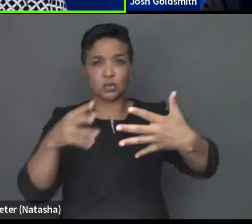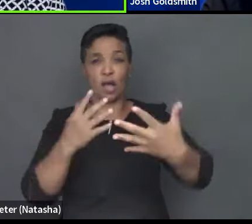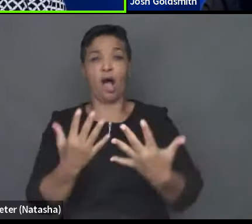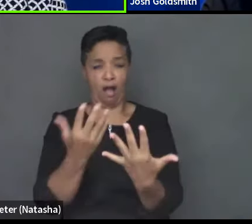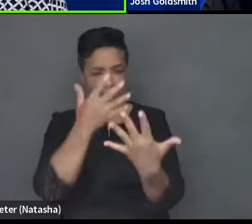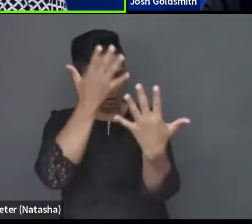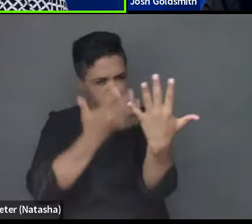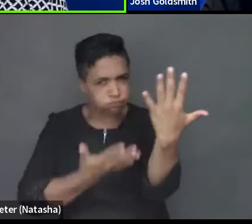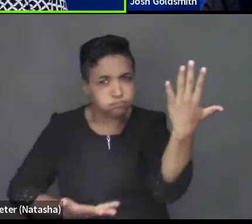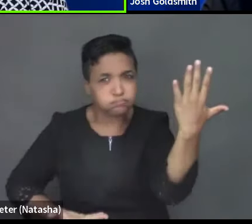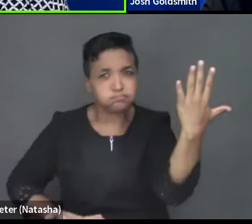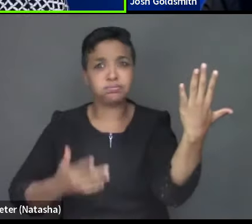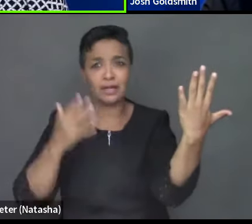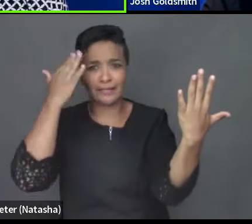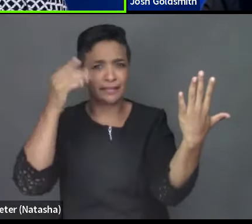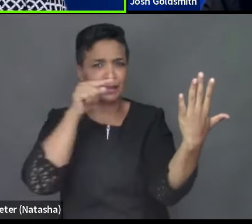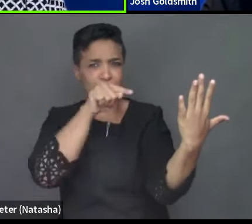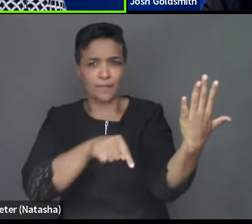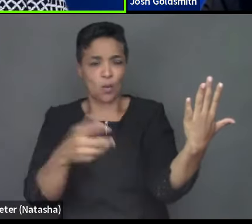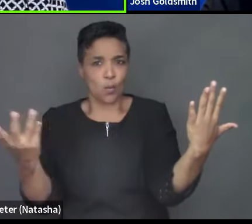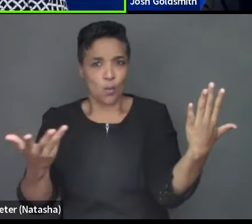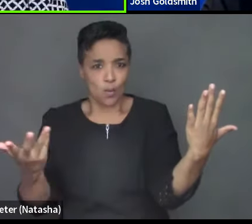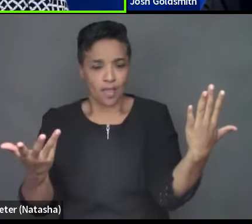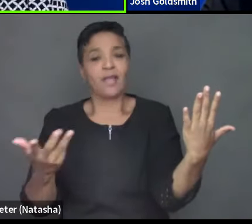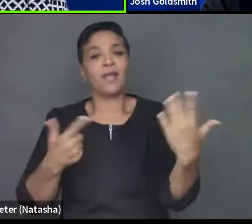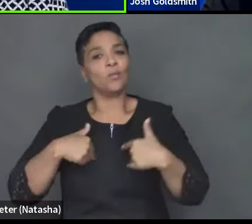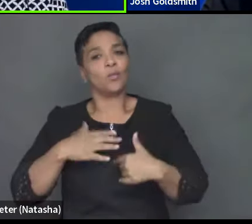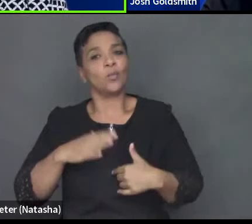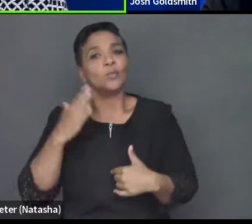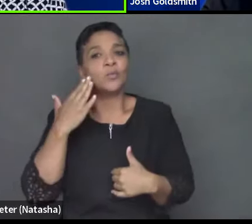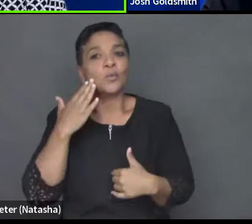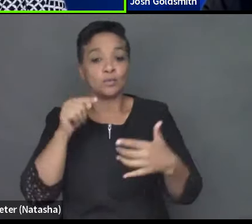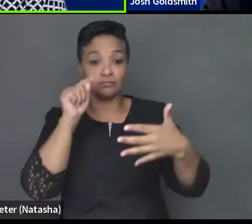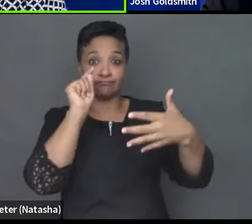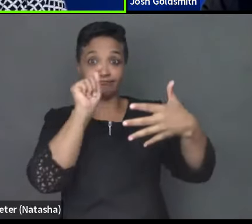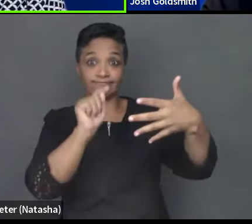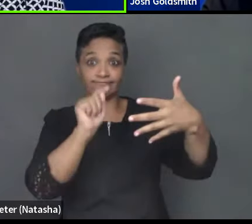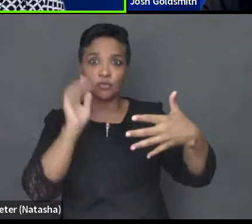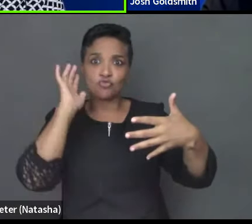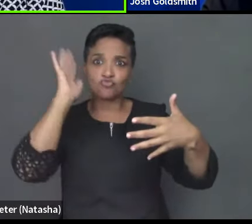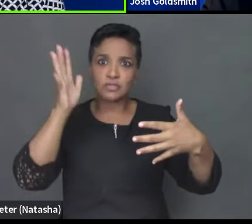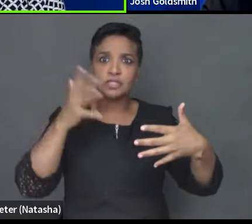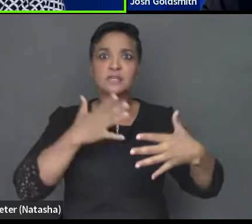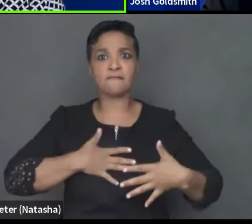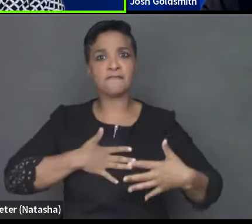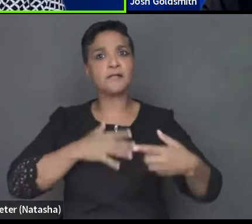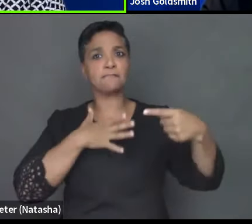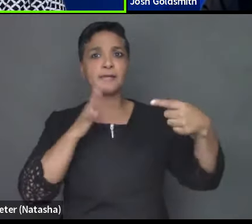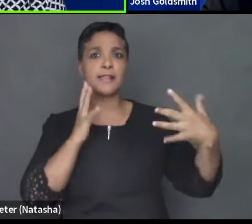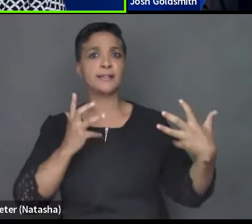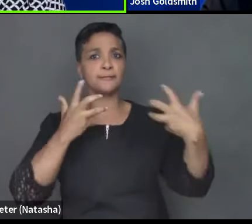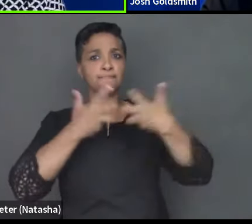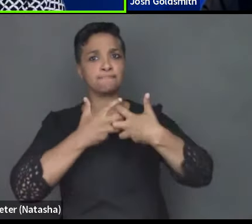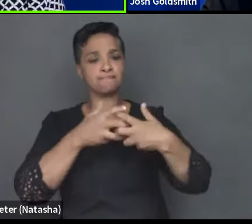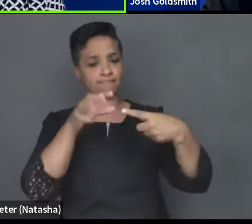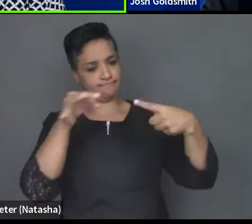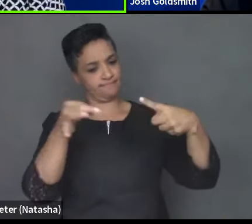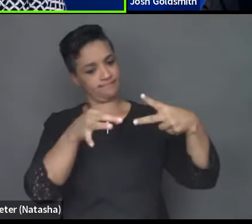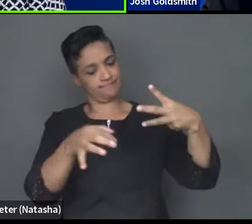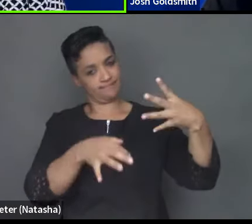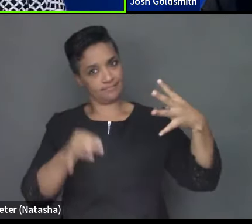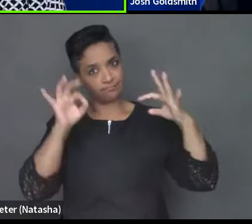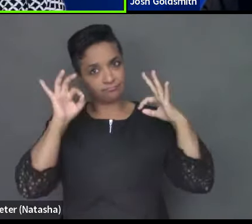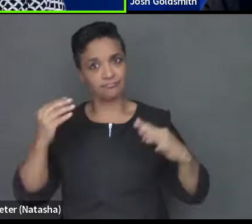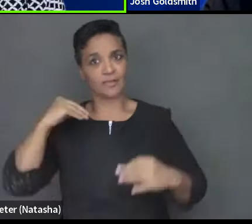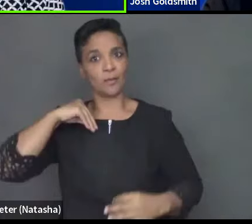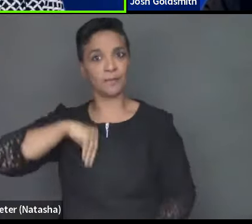content. How to make the most of those presentations that you choose to attend. And as I said, we have prepared